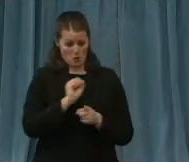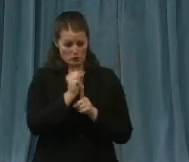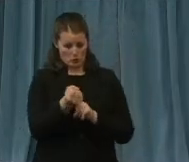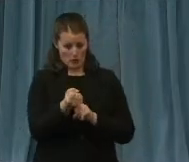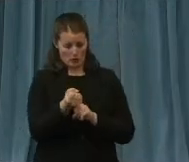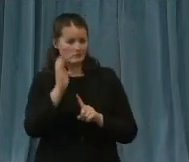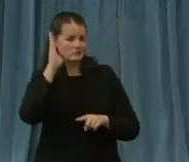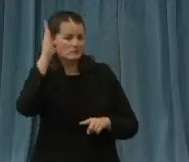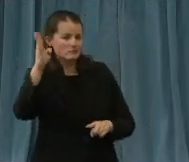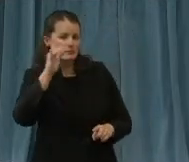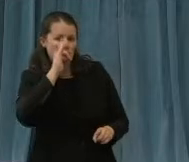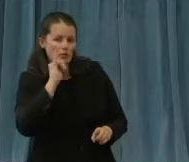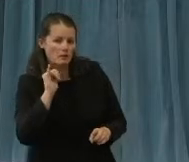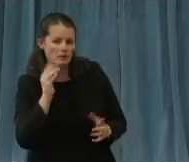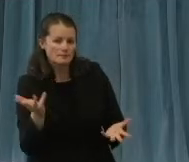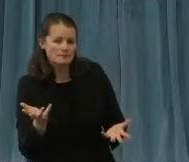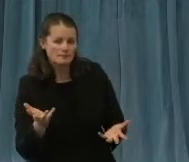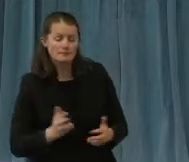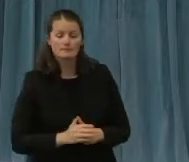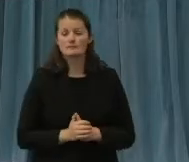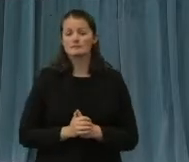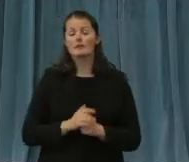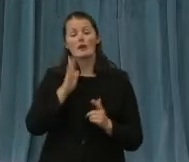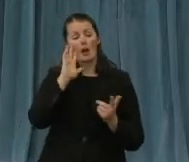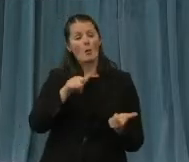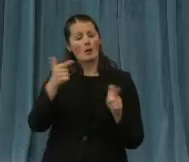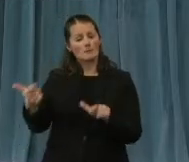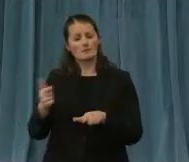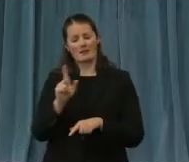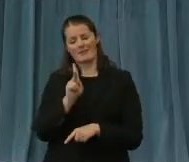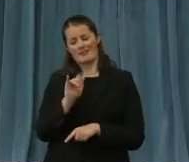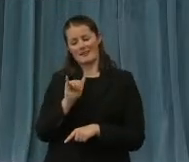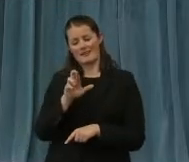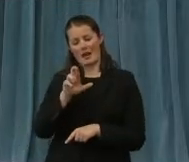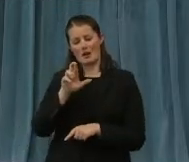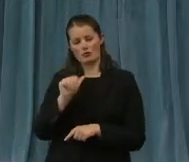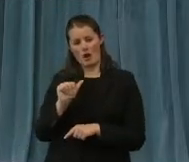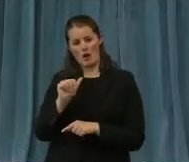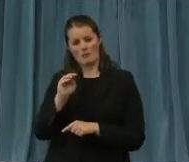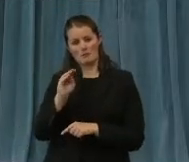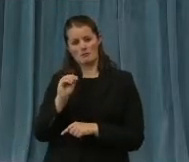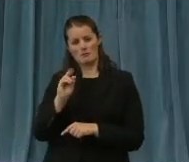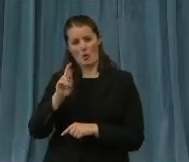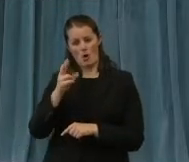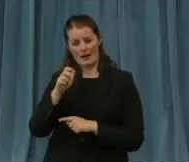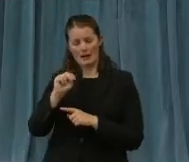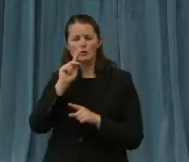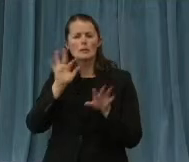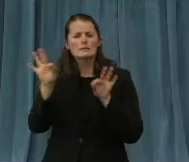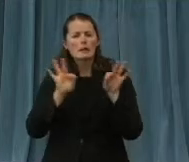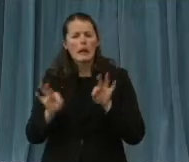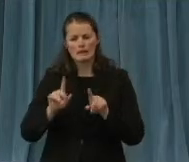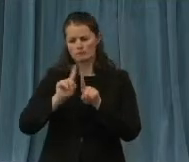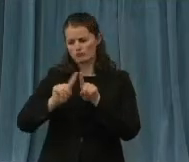Kyra Morgan, our state biostatistician, will provide some background on what some original models predicted would happen in